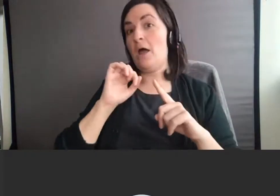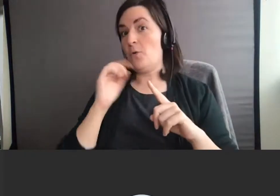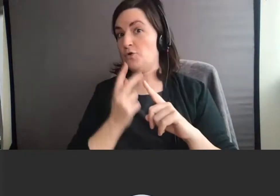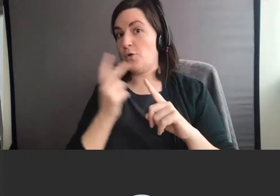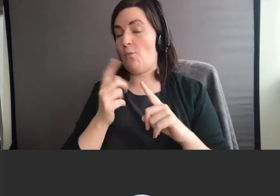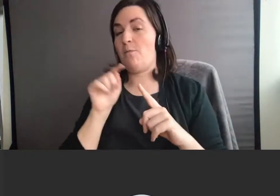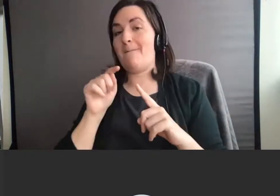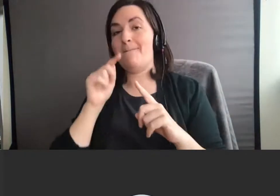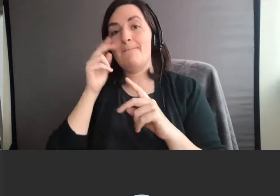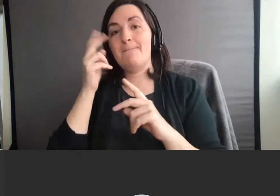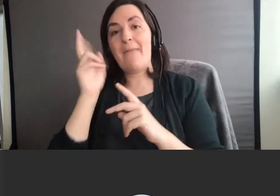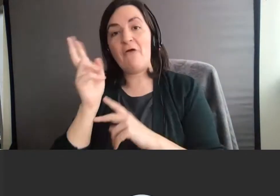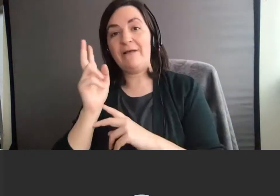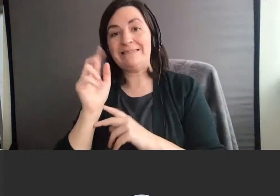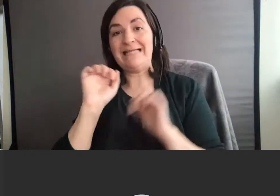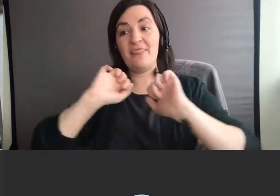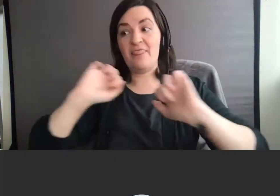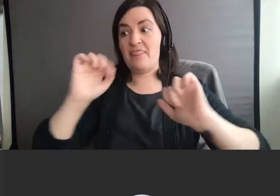on how